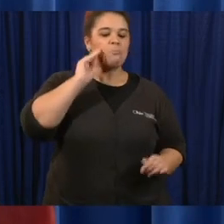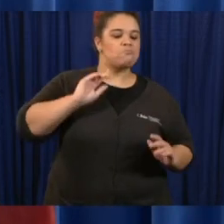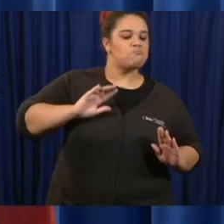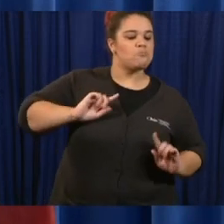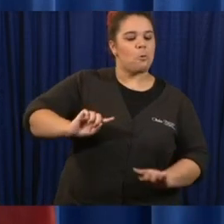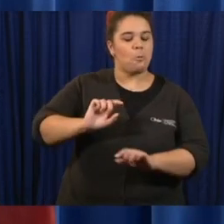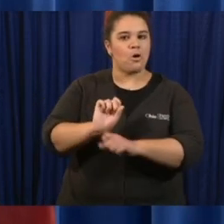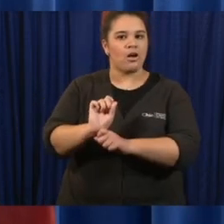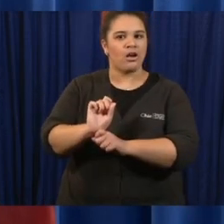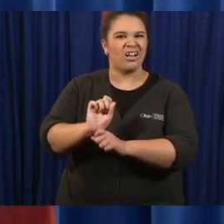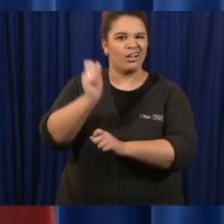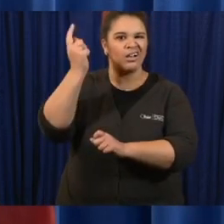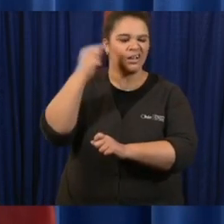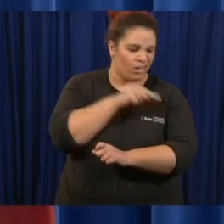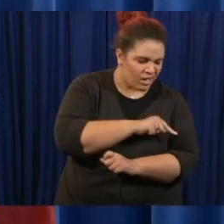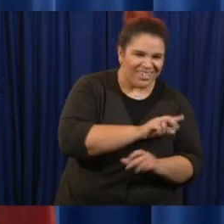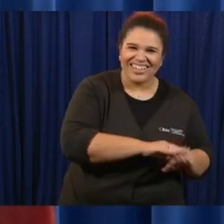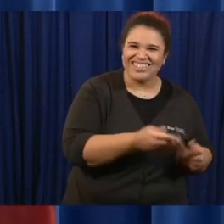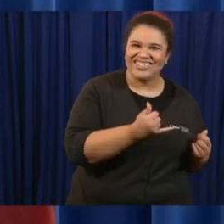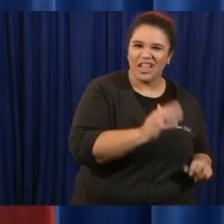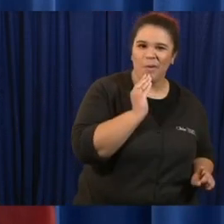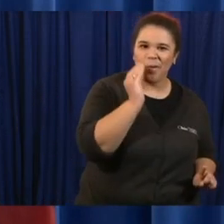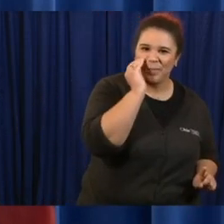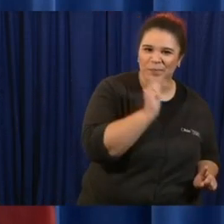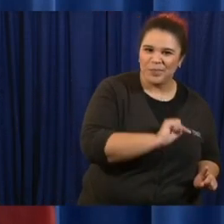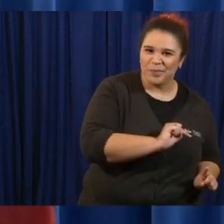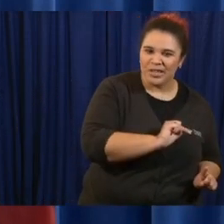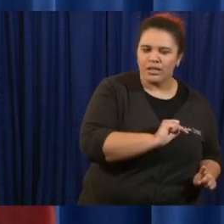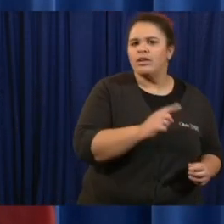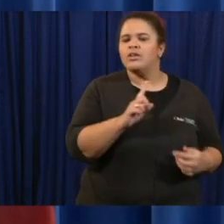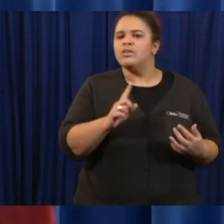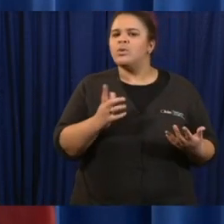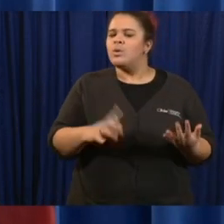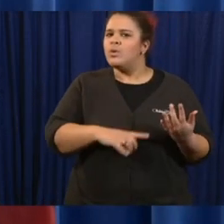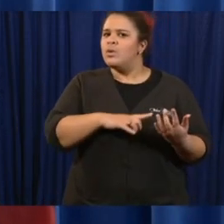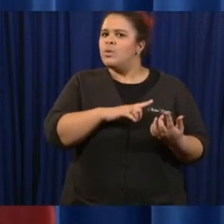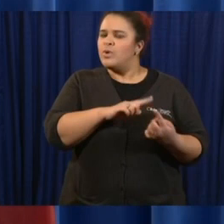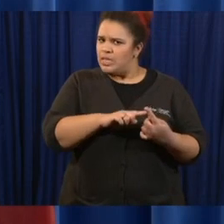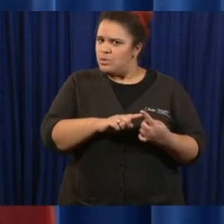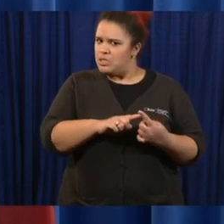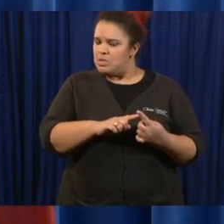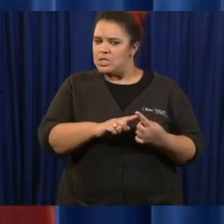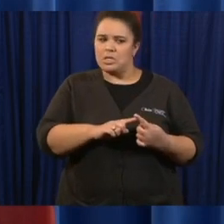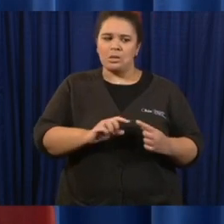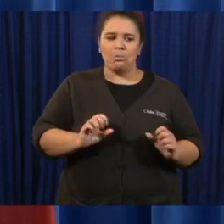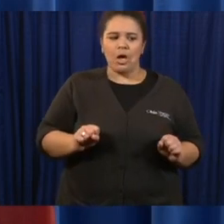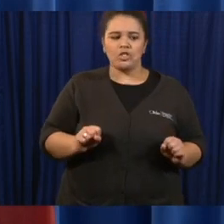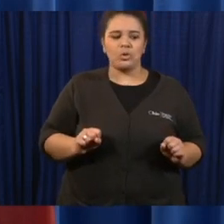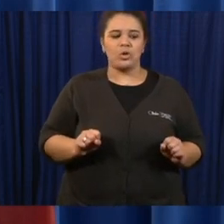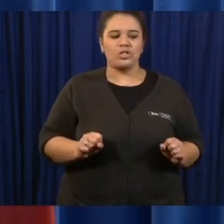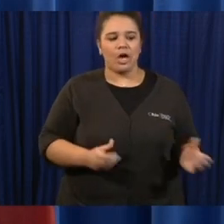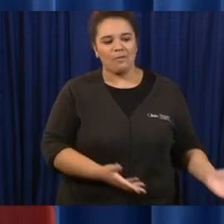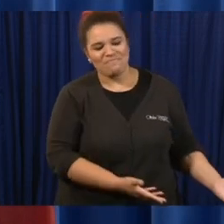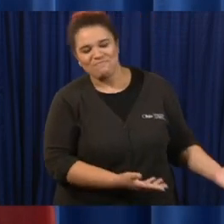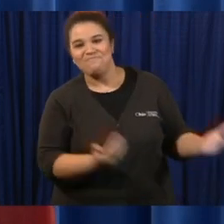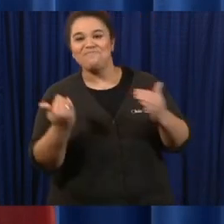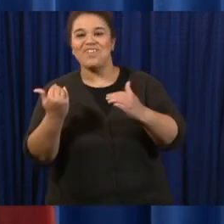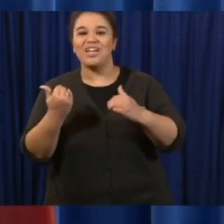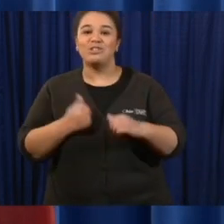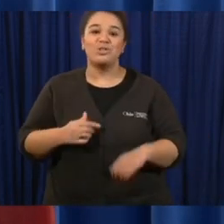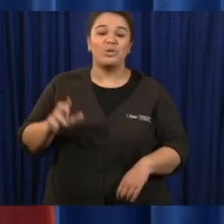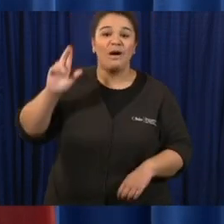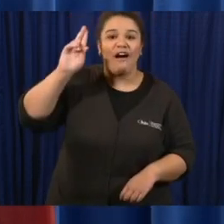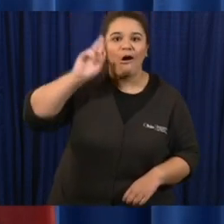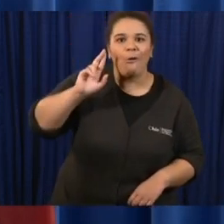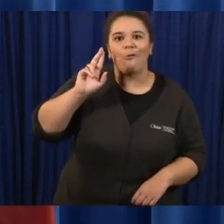be home. At what point is it going to be okay for parents to take their kids maybe over to Mimi and Papa's or to Uncle Mike or whoever it